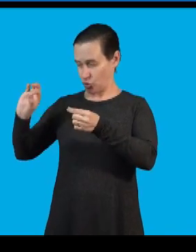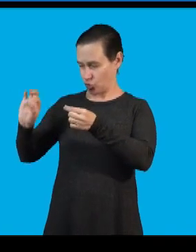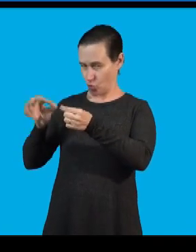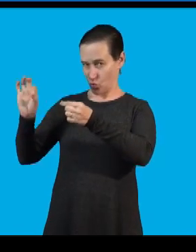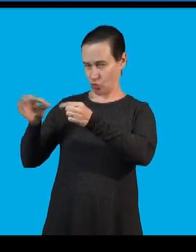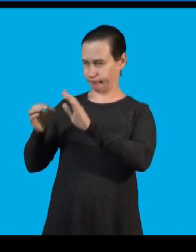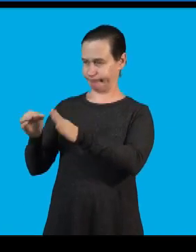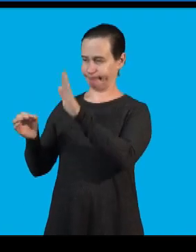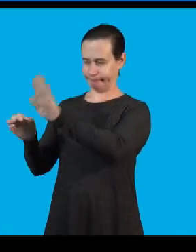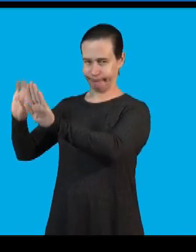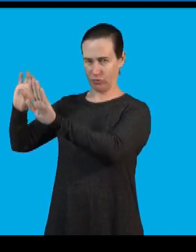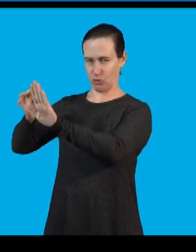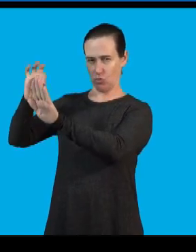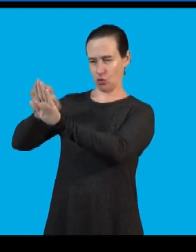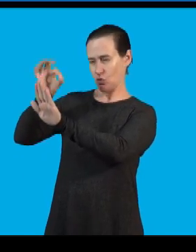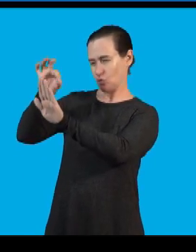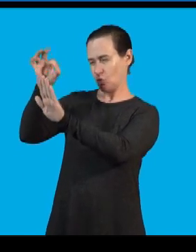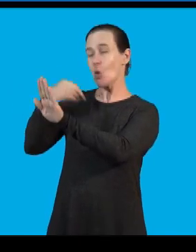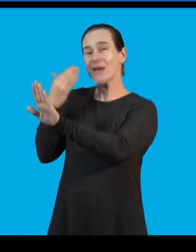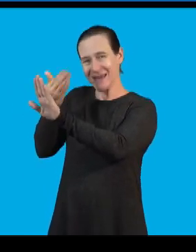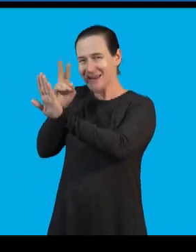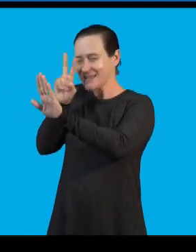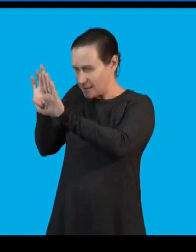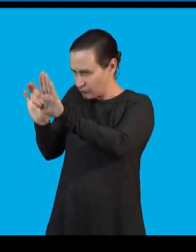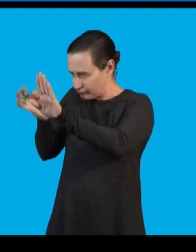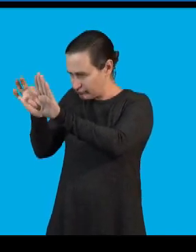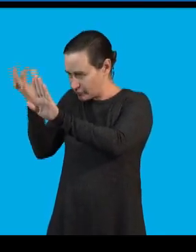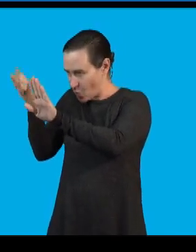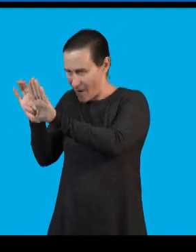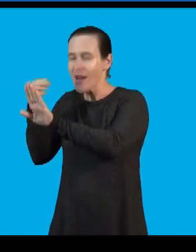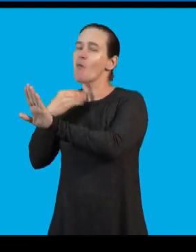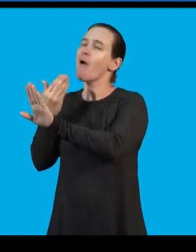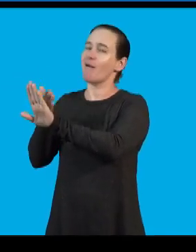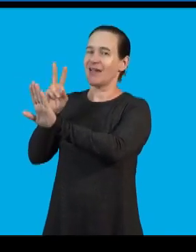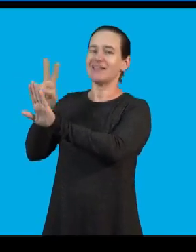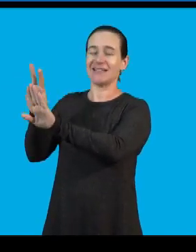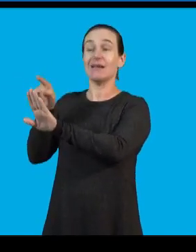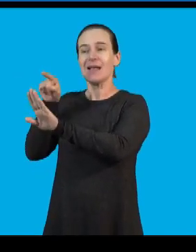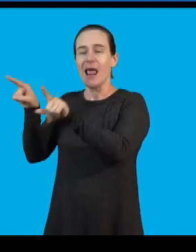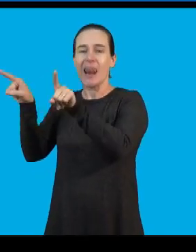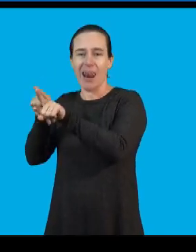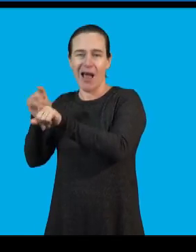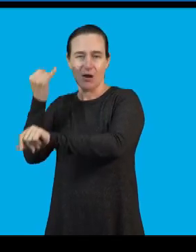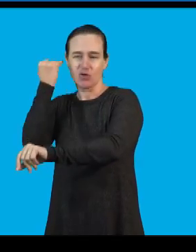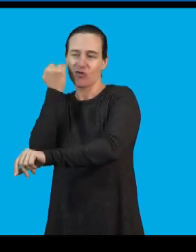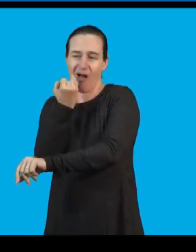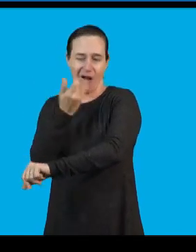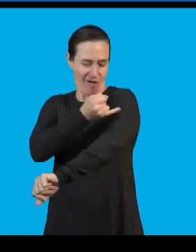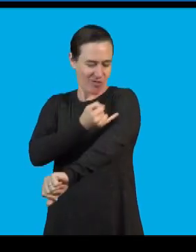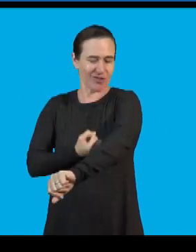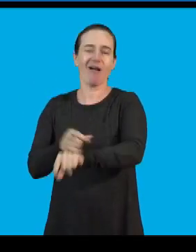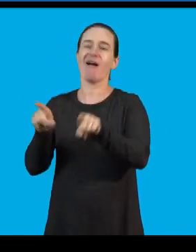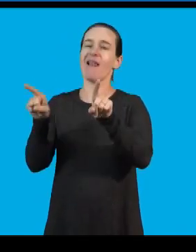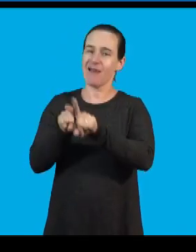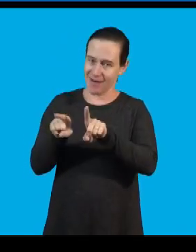are mended, all right, the stitches can be seen and they look like a